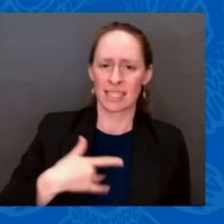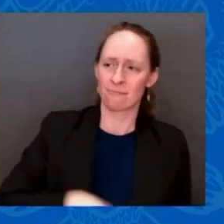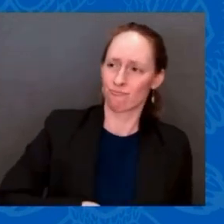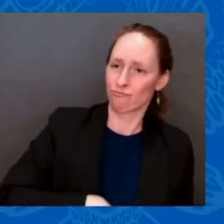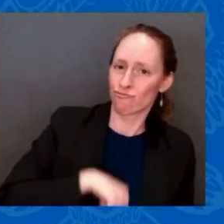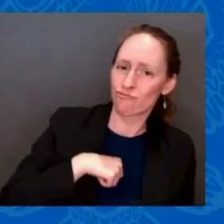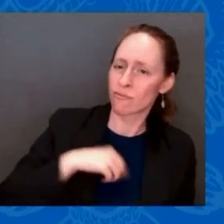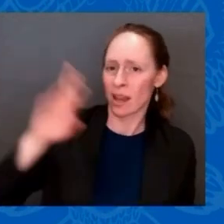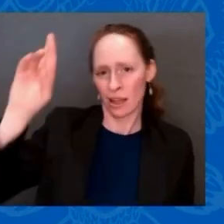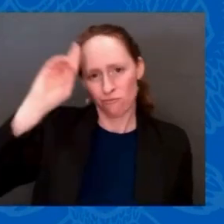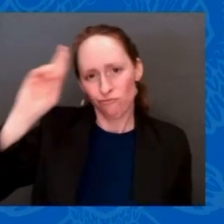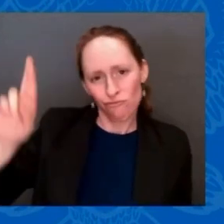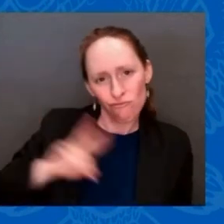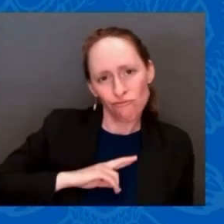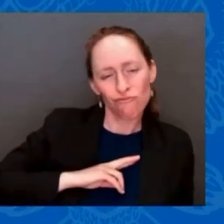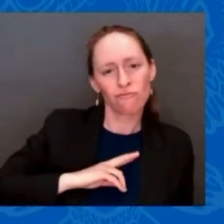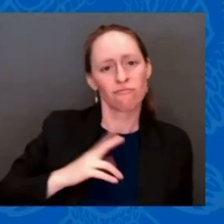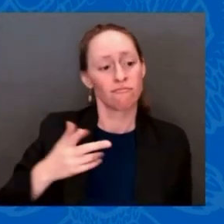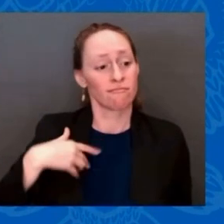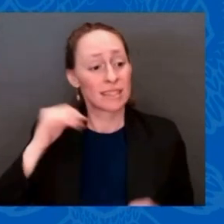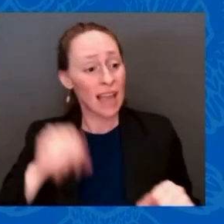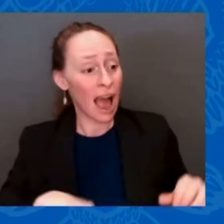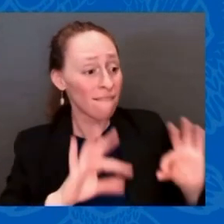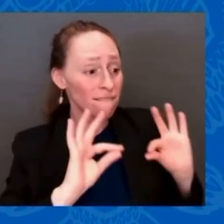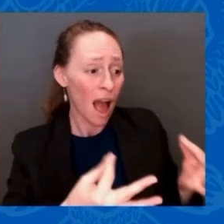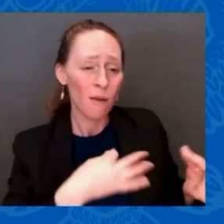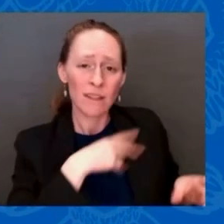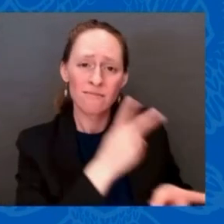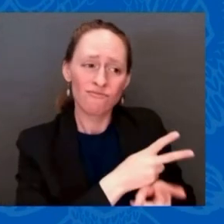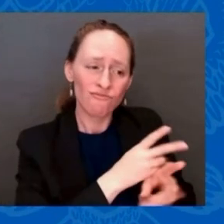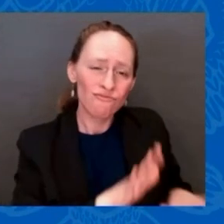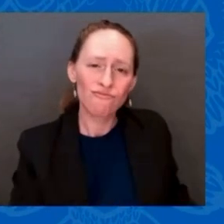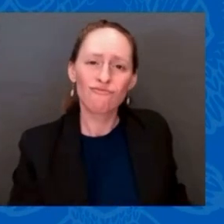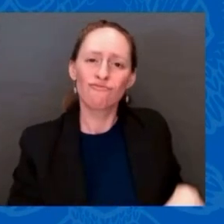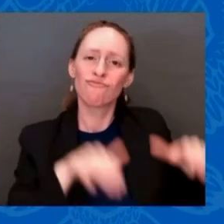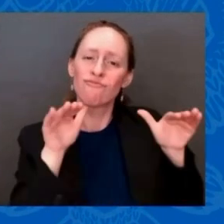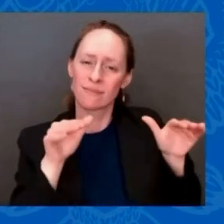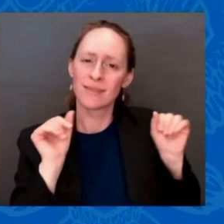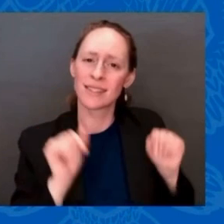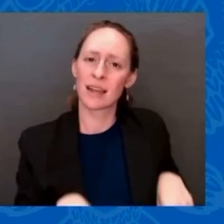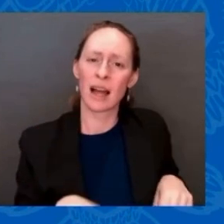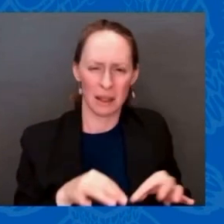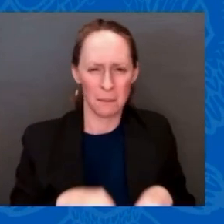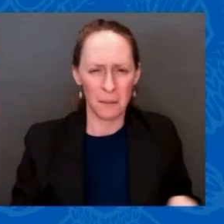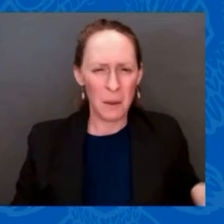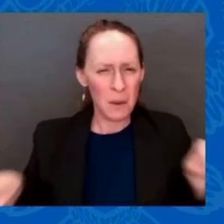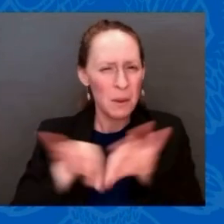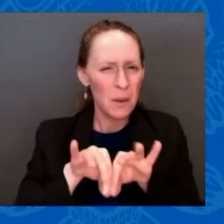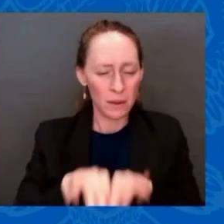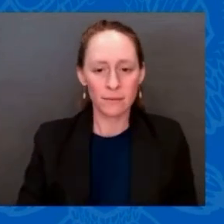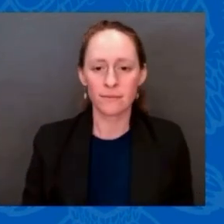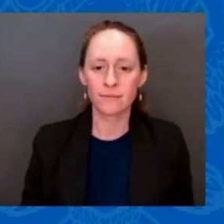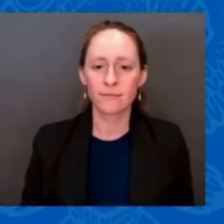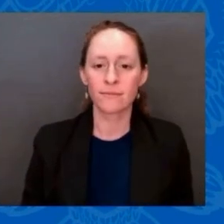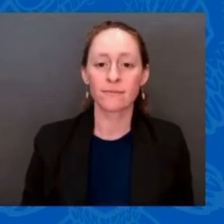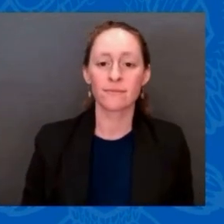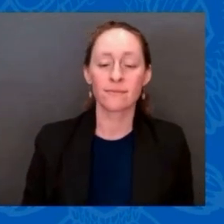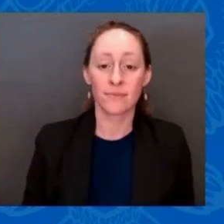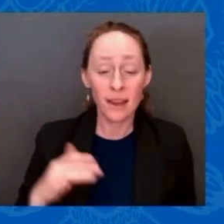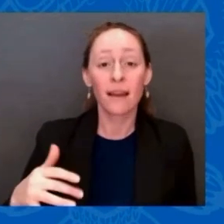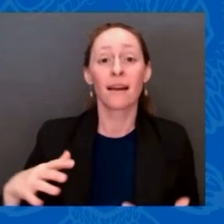okay. The second big part of Bidenomics is empowering American workers. When I took